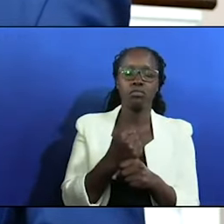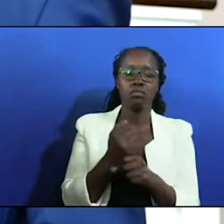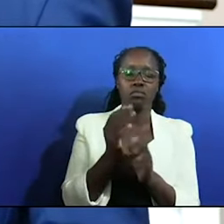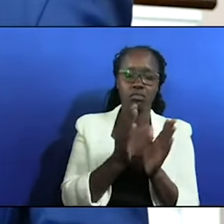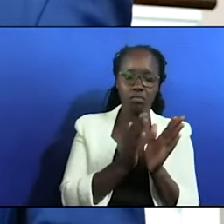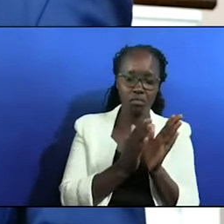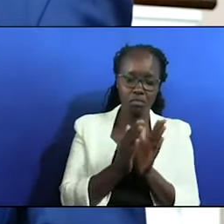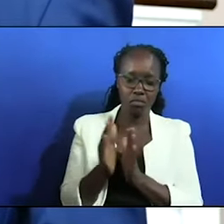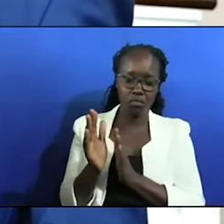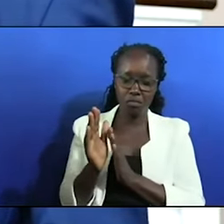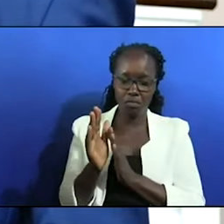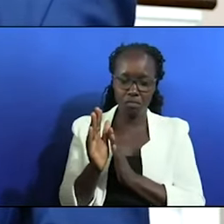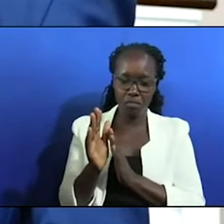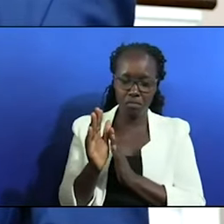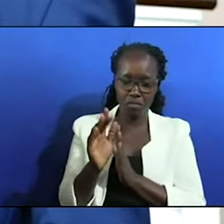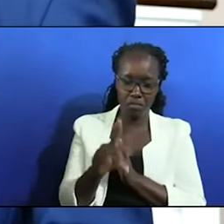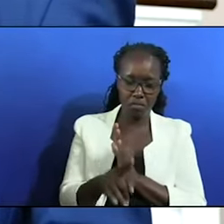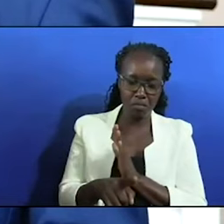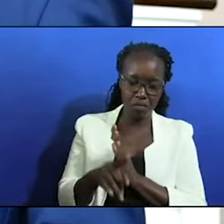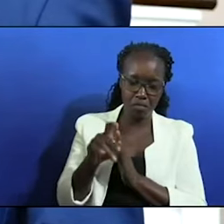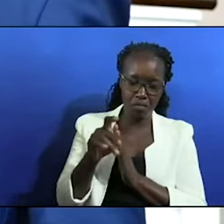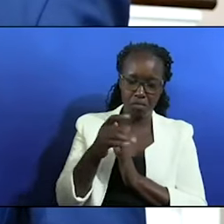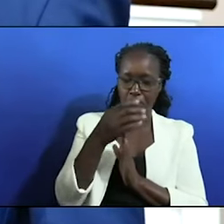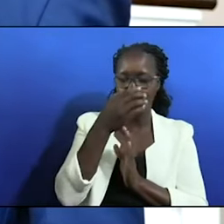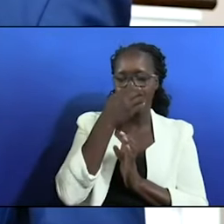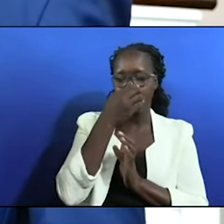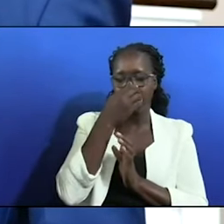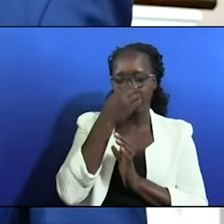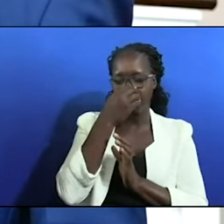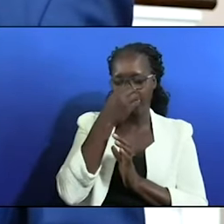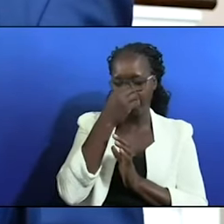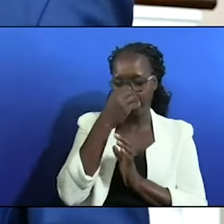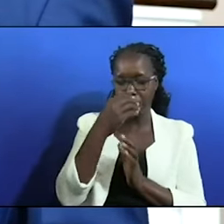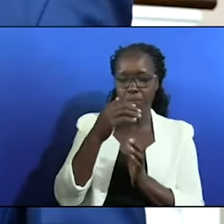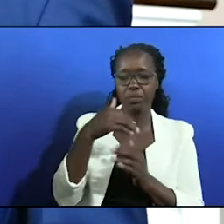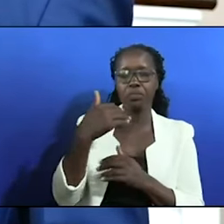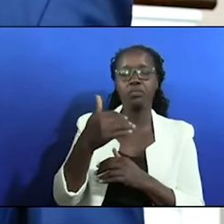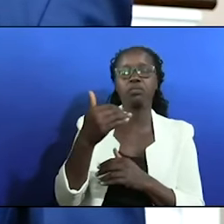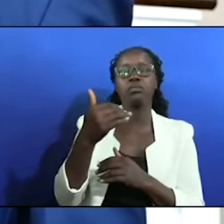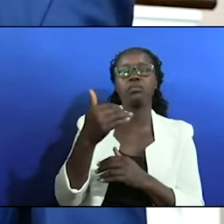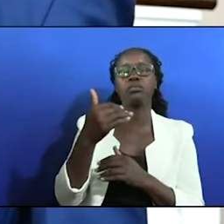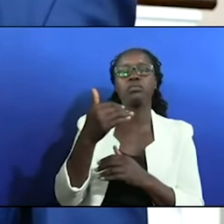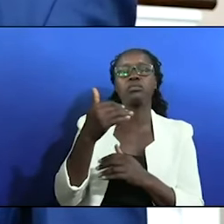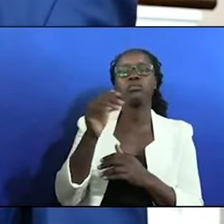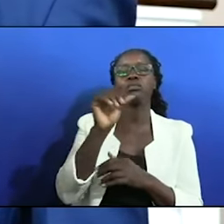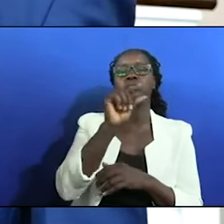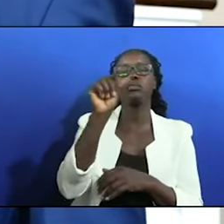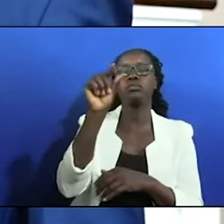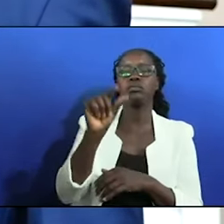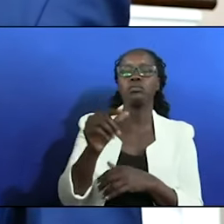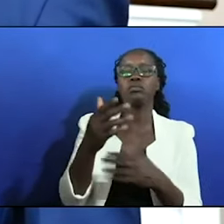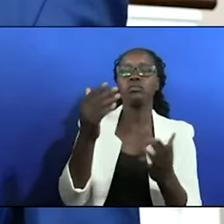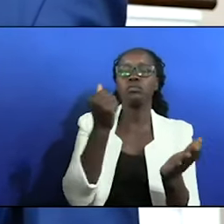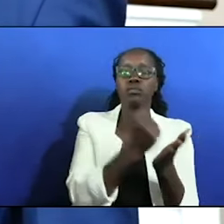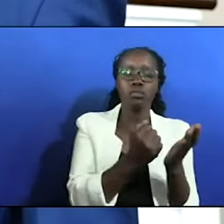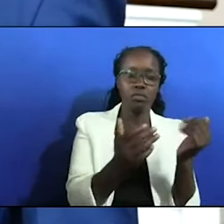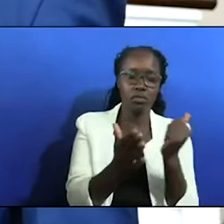plans and their needs and their wishes will always be through the cross where you were crucified.